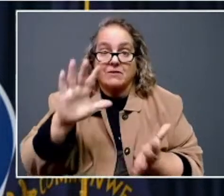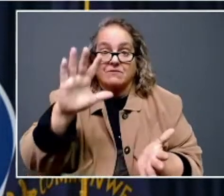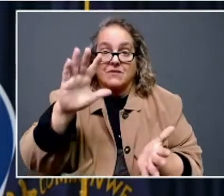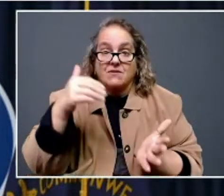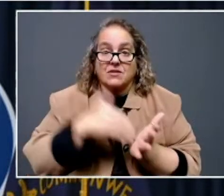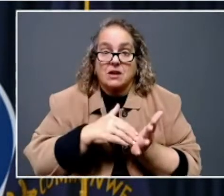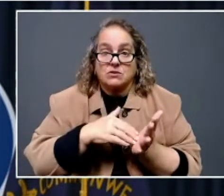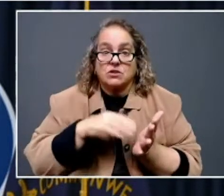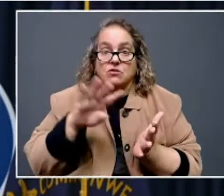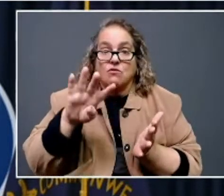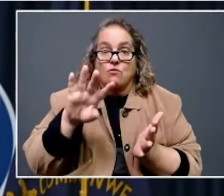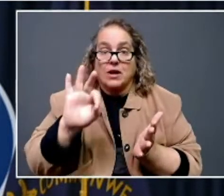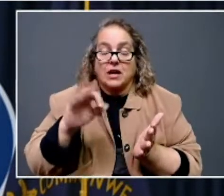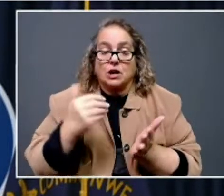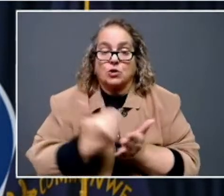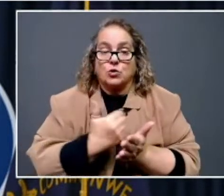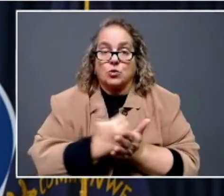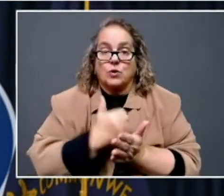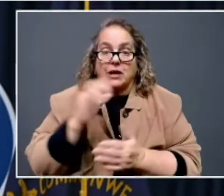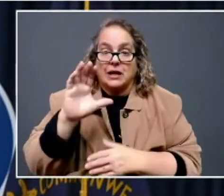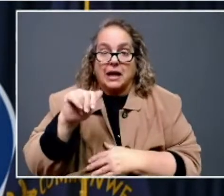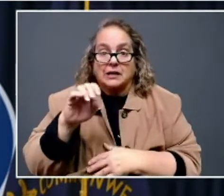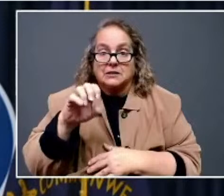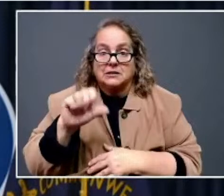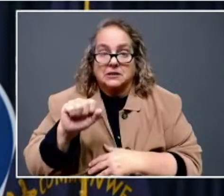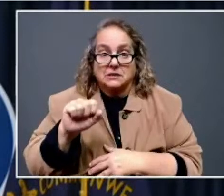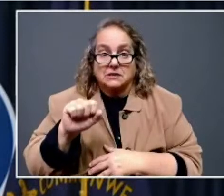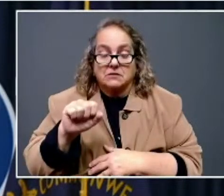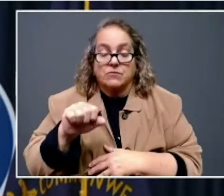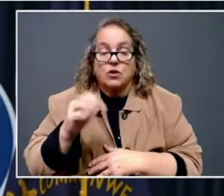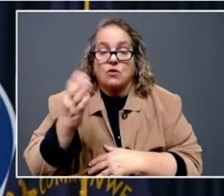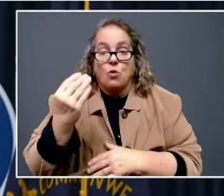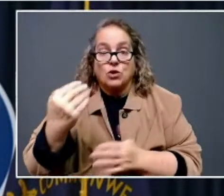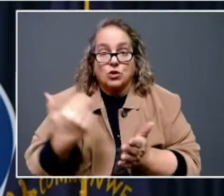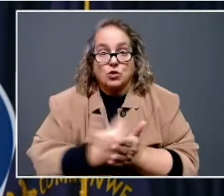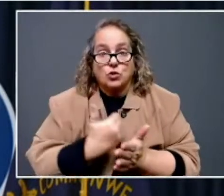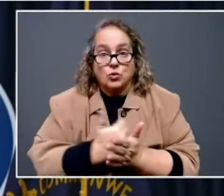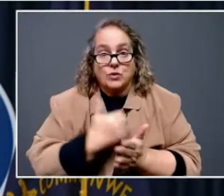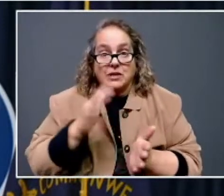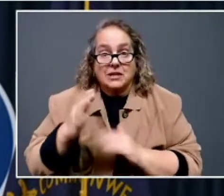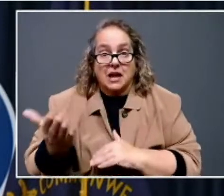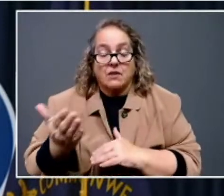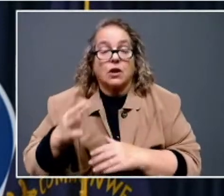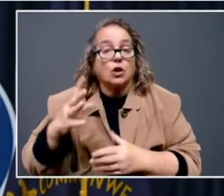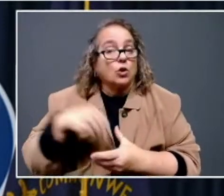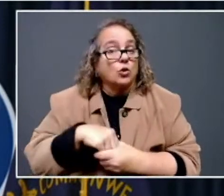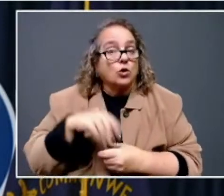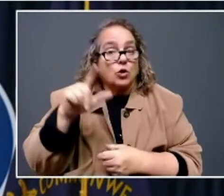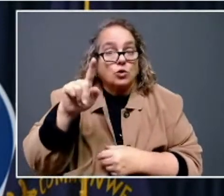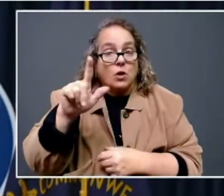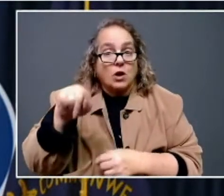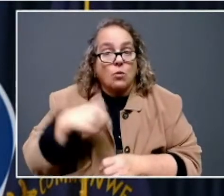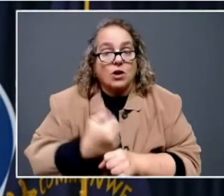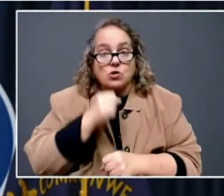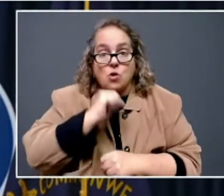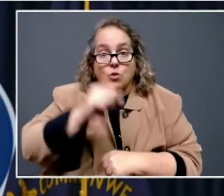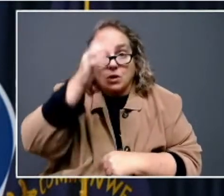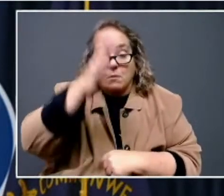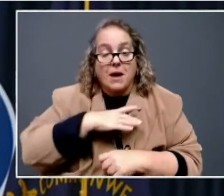cases of COVID-19, 14 new deaths, including a 21-year-old man from Johnson